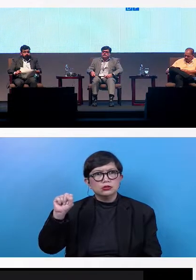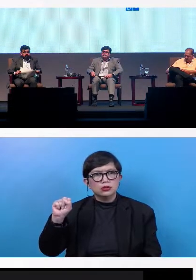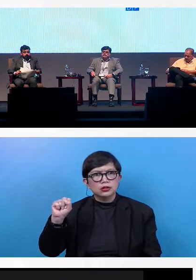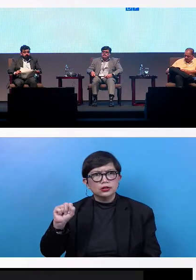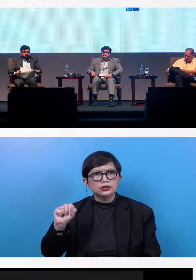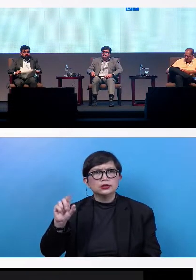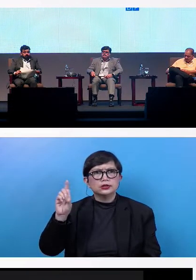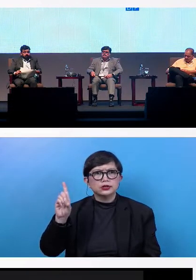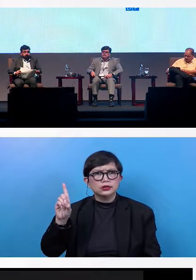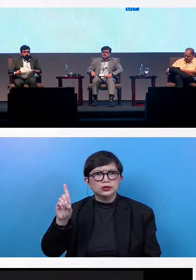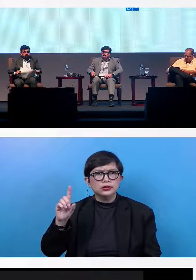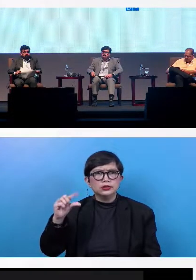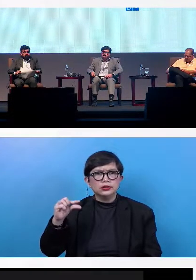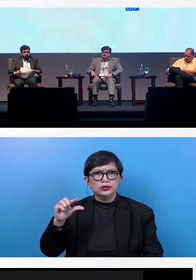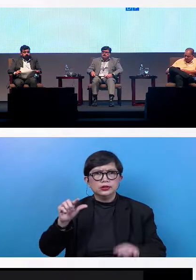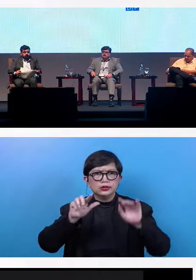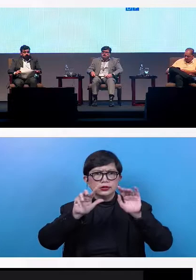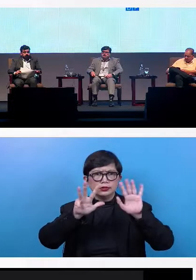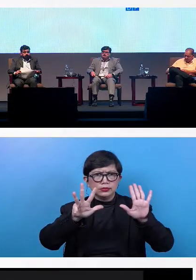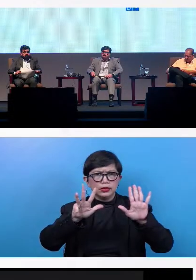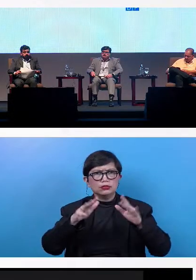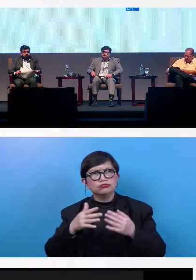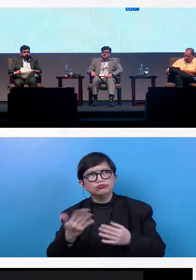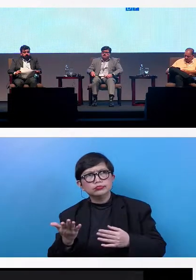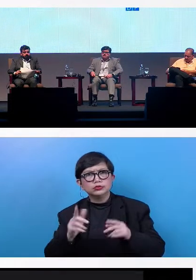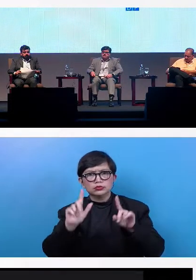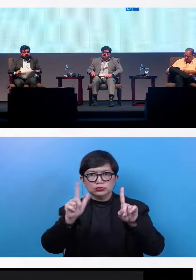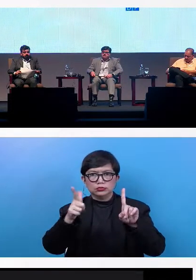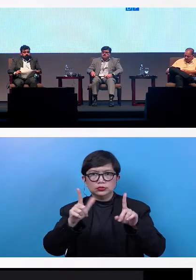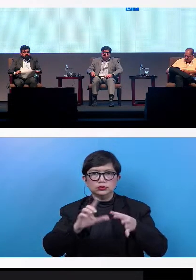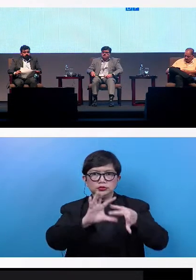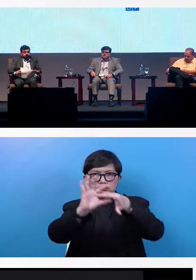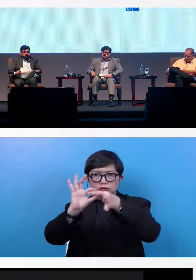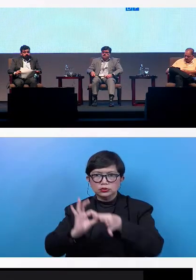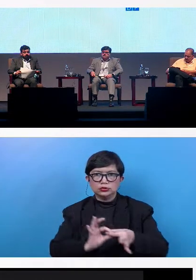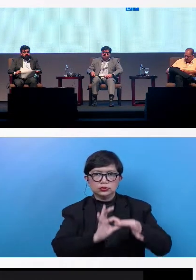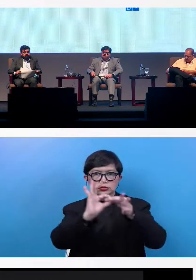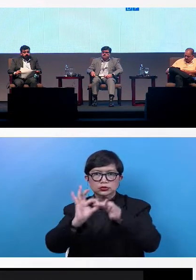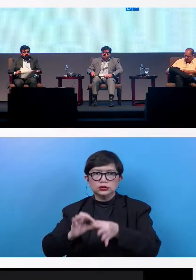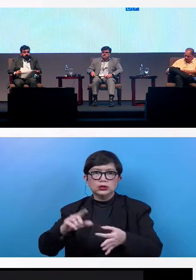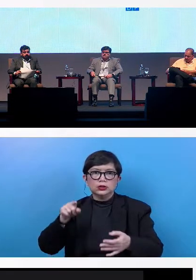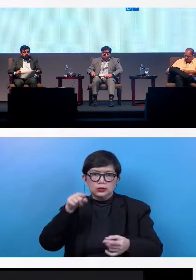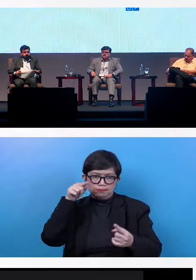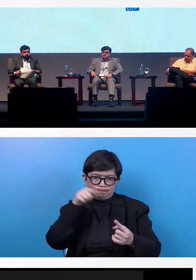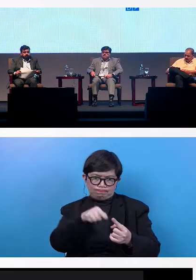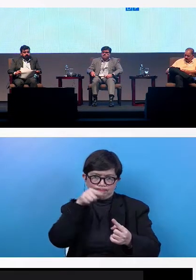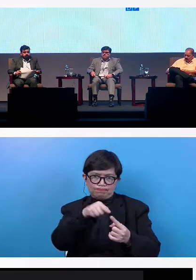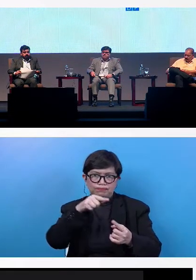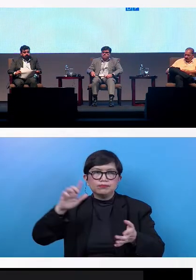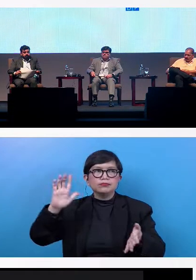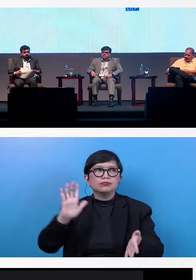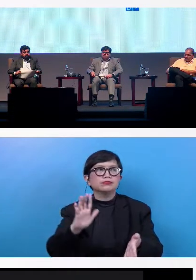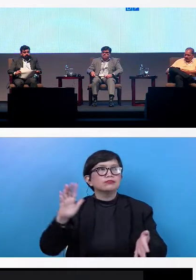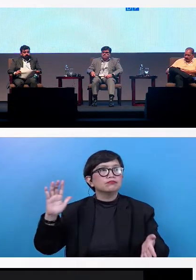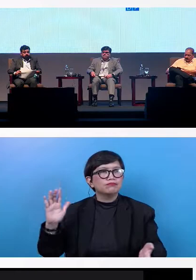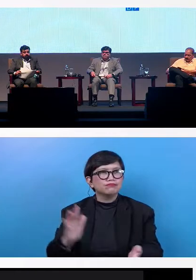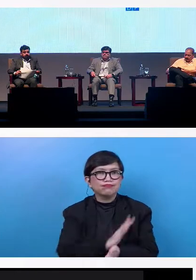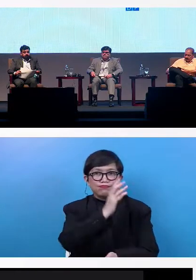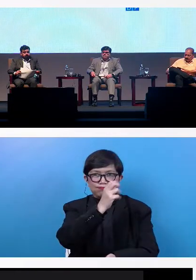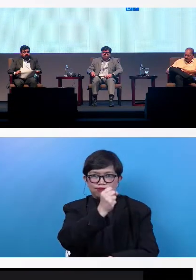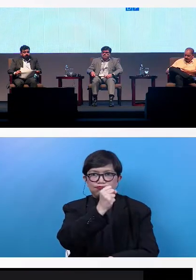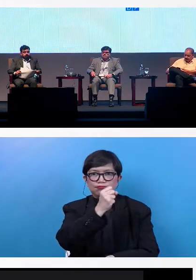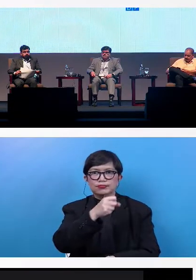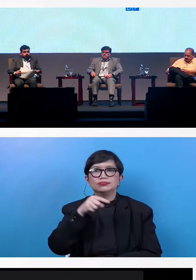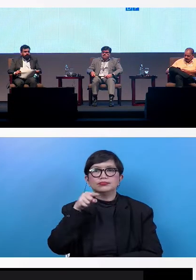collaboration, because collaboration is going to be one of our key opportunities for making sure that